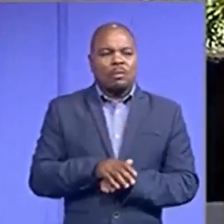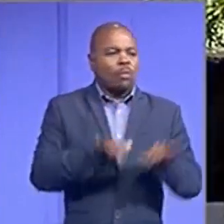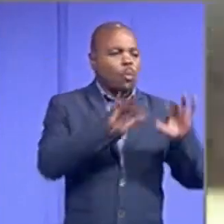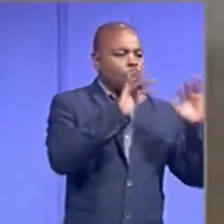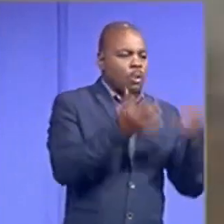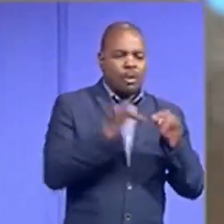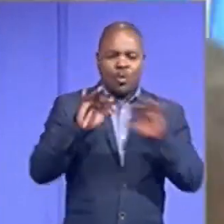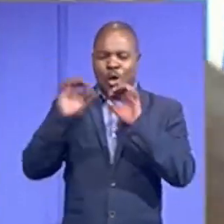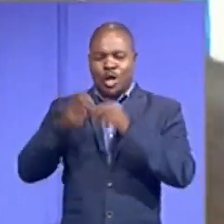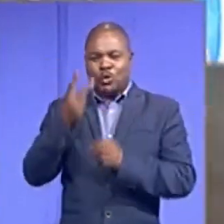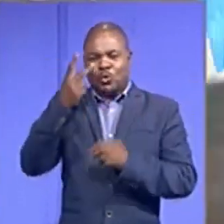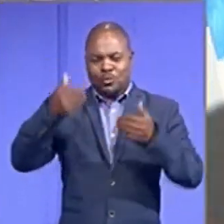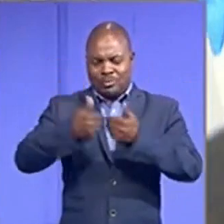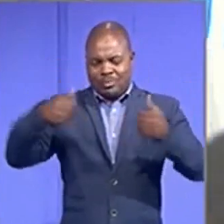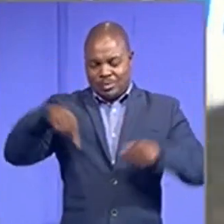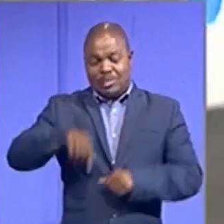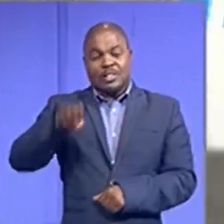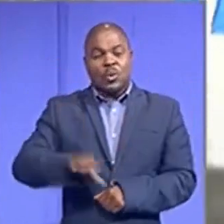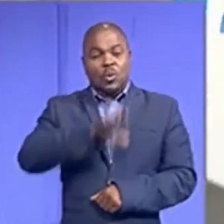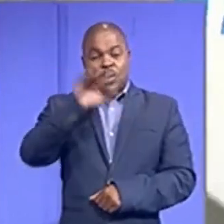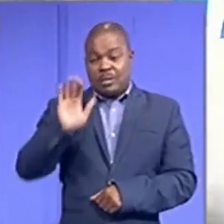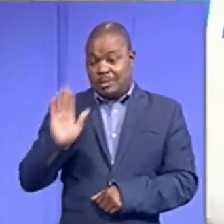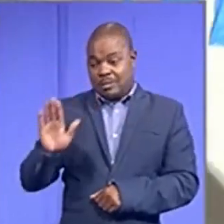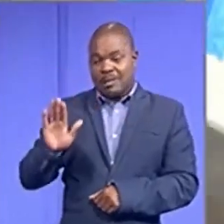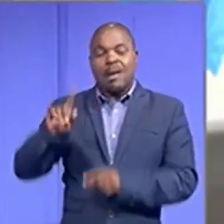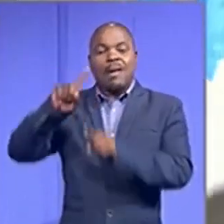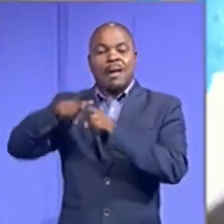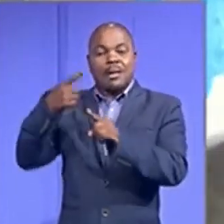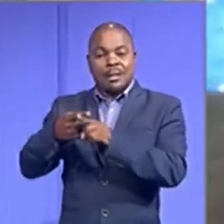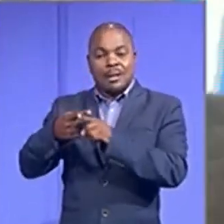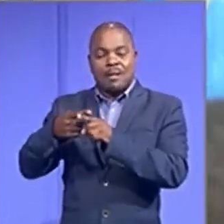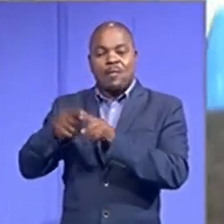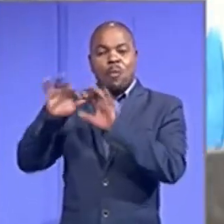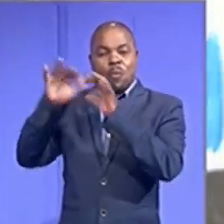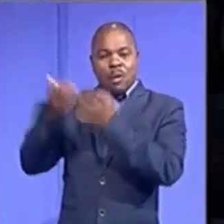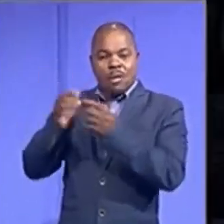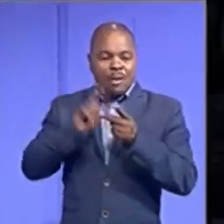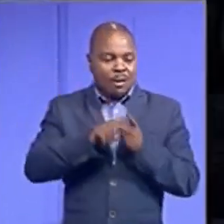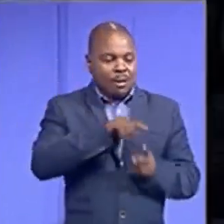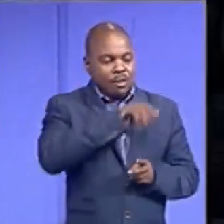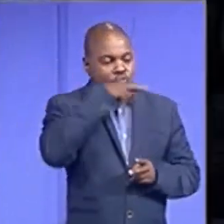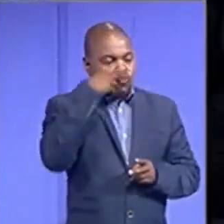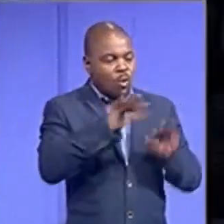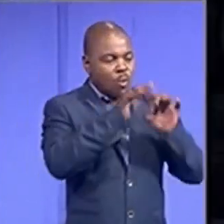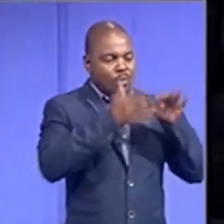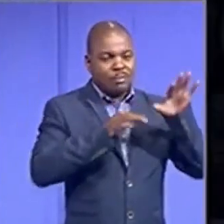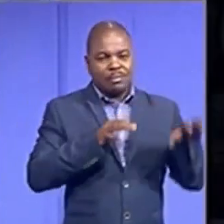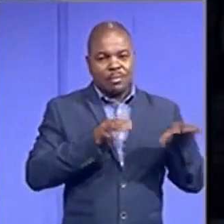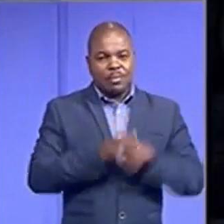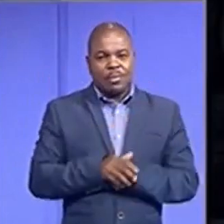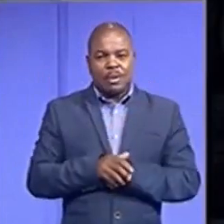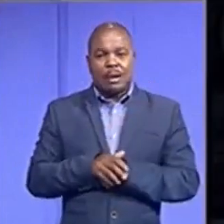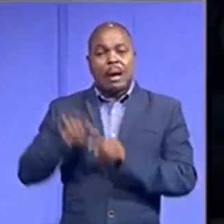a le mabedi mo Afrika Borwa e leng lefatshe la kabinete le lefatshe la nnete. In cabinet